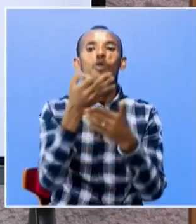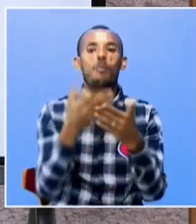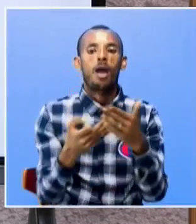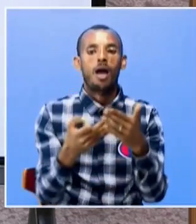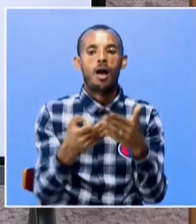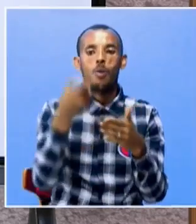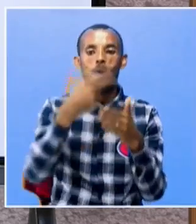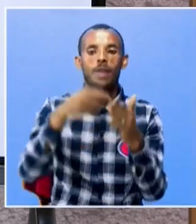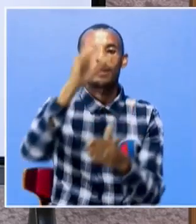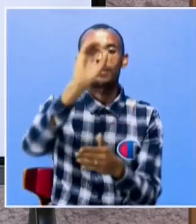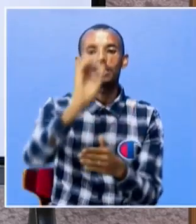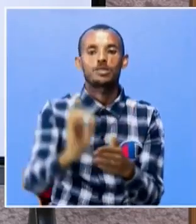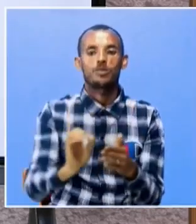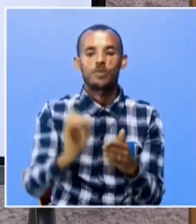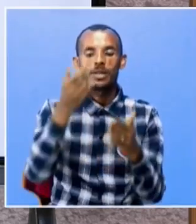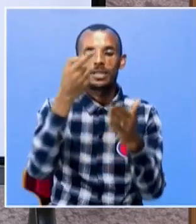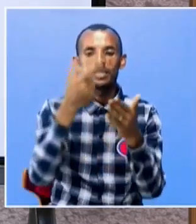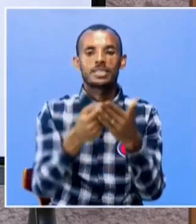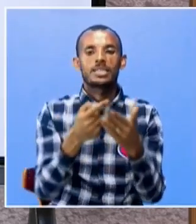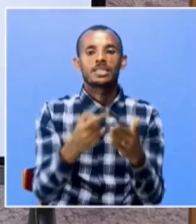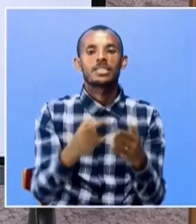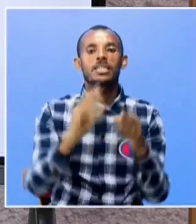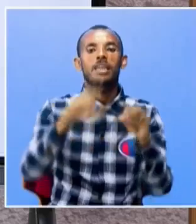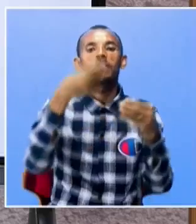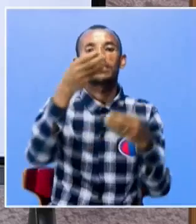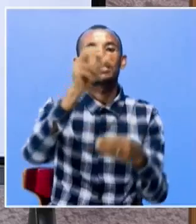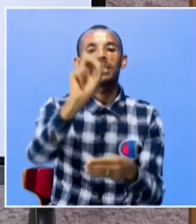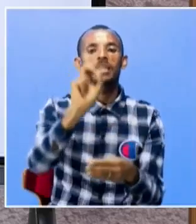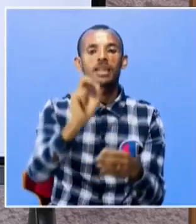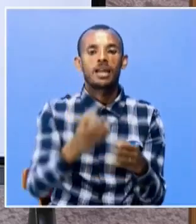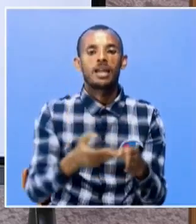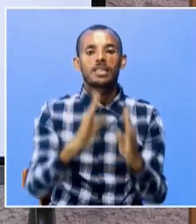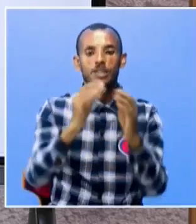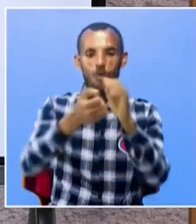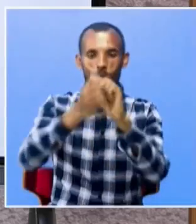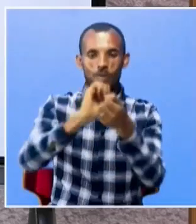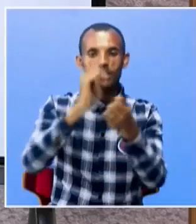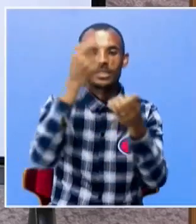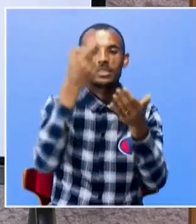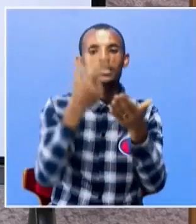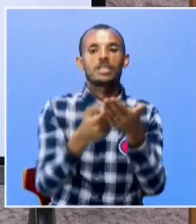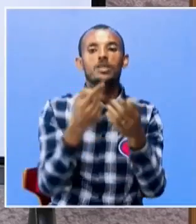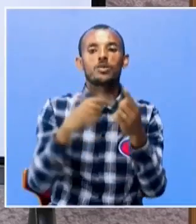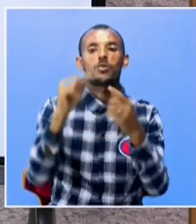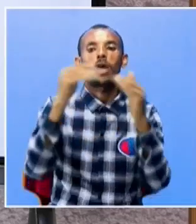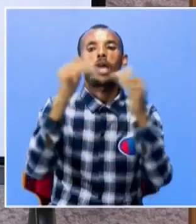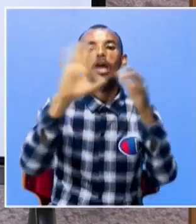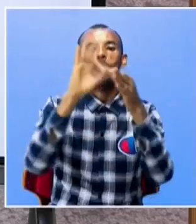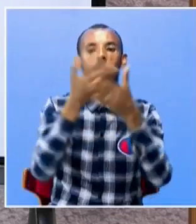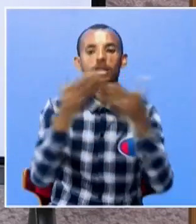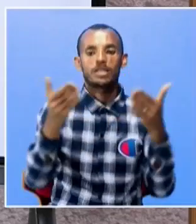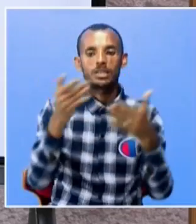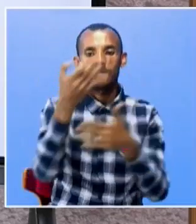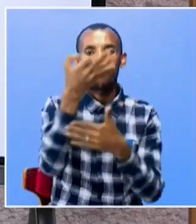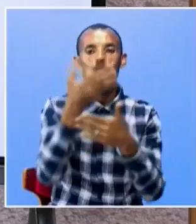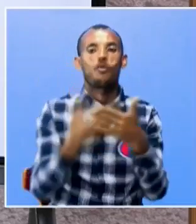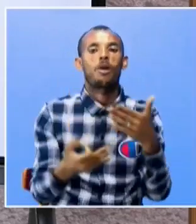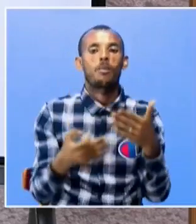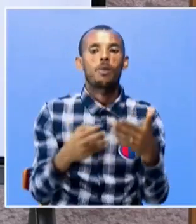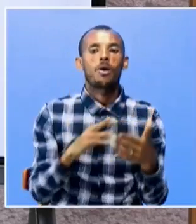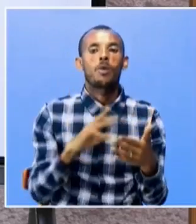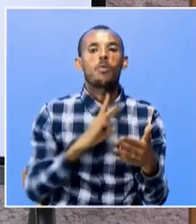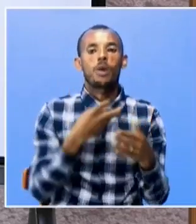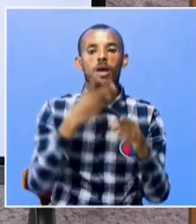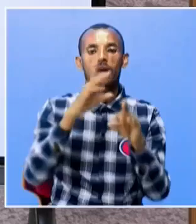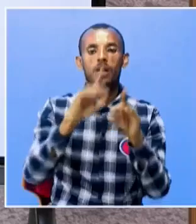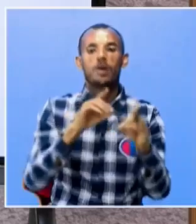what percent of this gives you 30? Let's convert this into equation 4. We don't know the